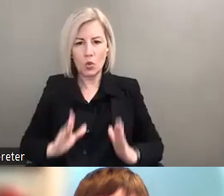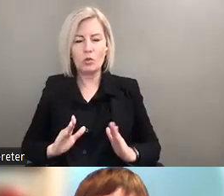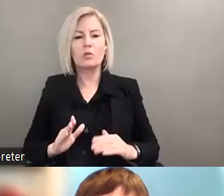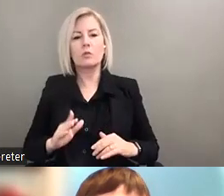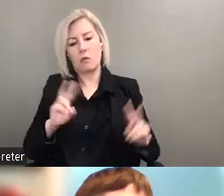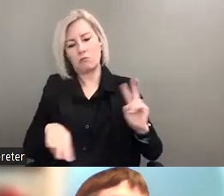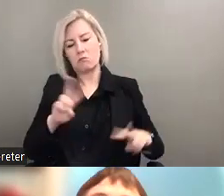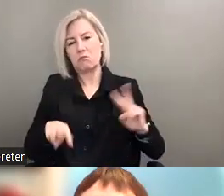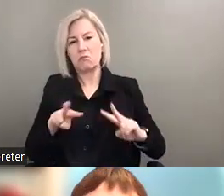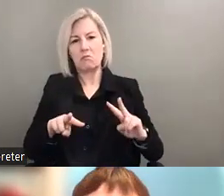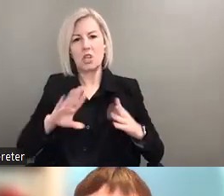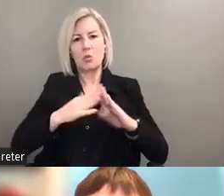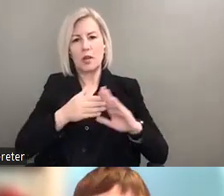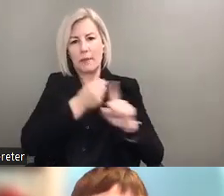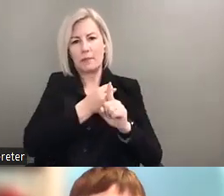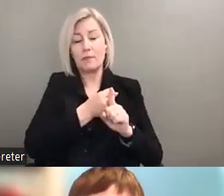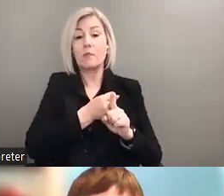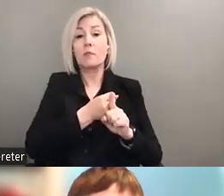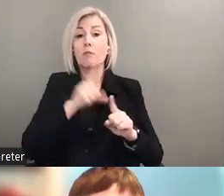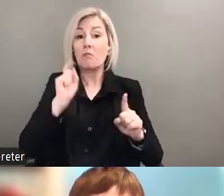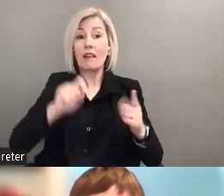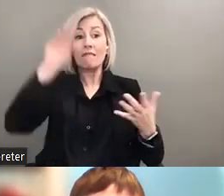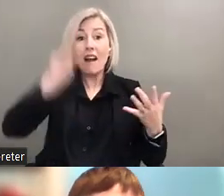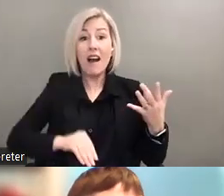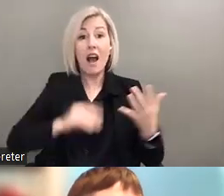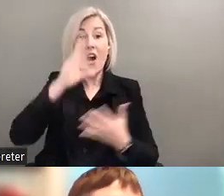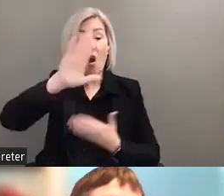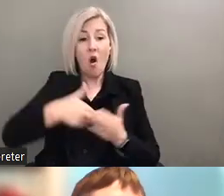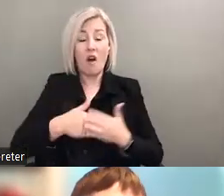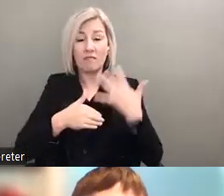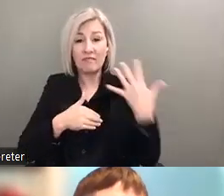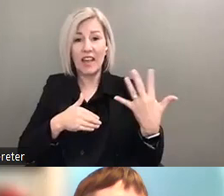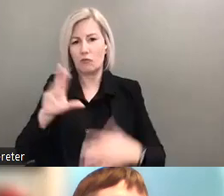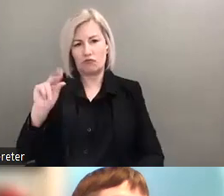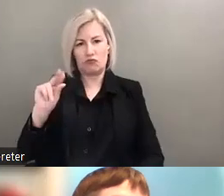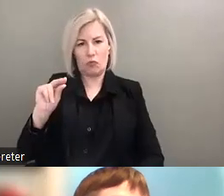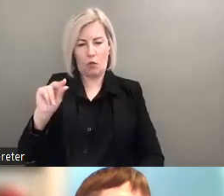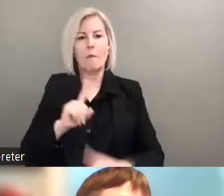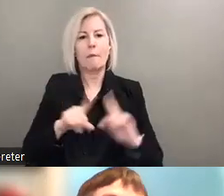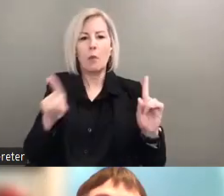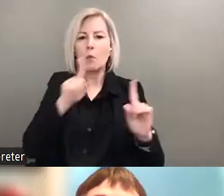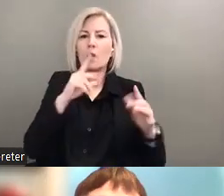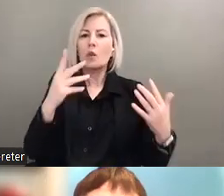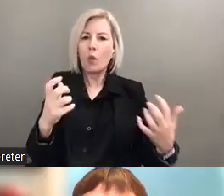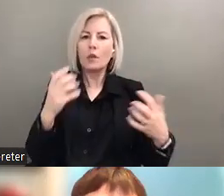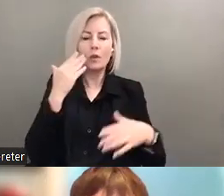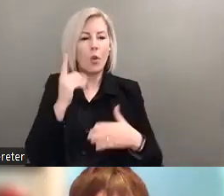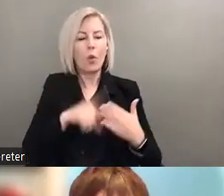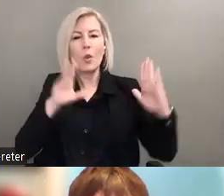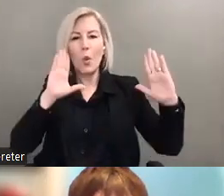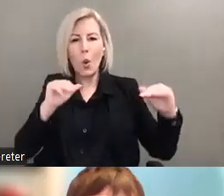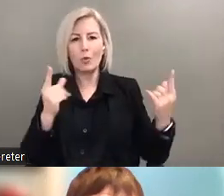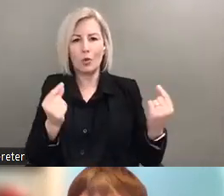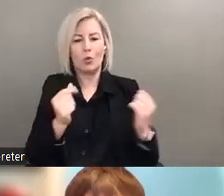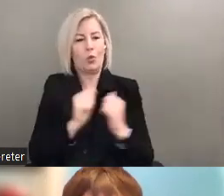impact. You do not have to fill out all 5 goals. We really want to know what you hope to do in your community through this